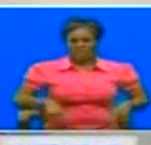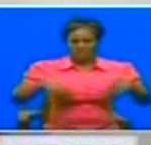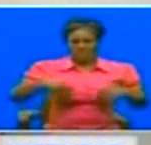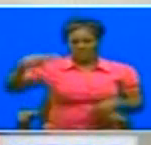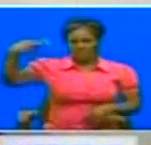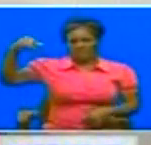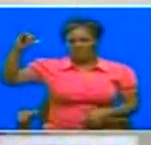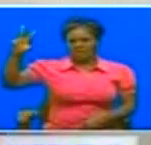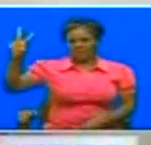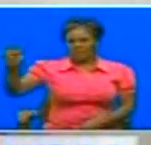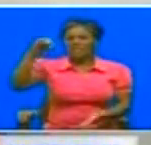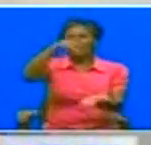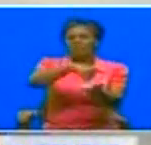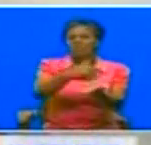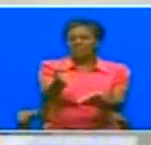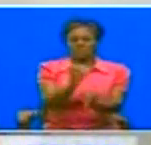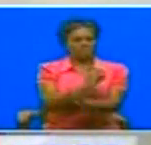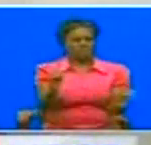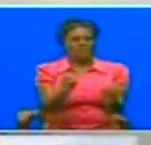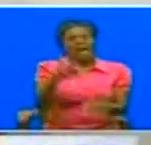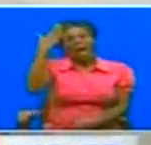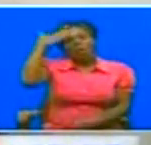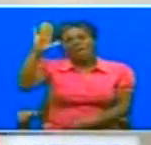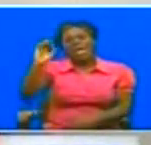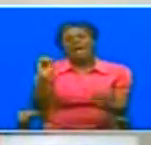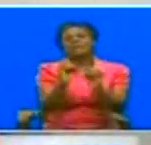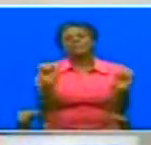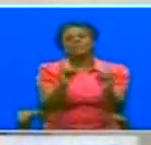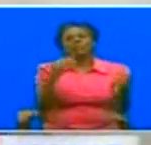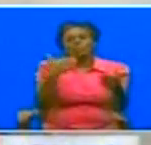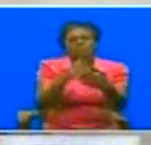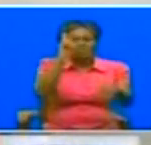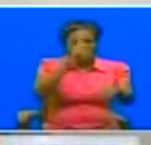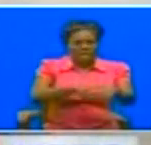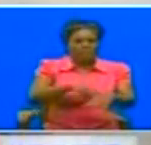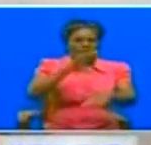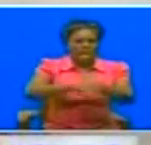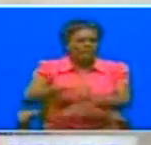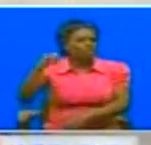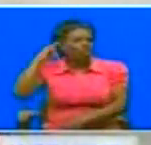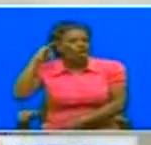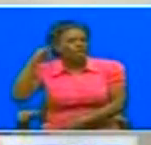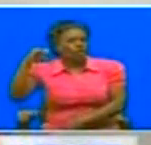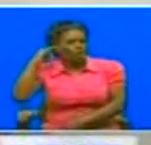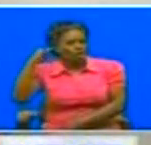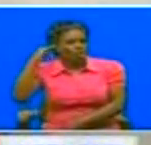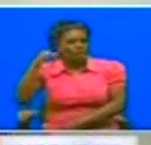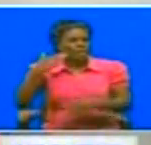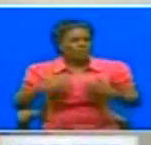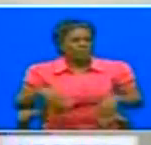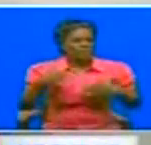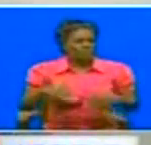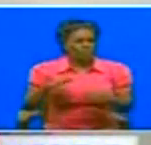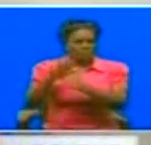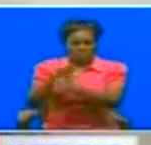key stakeholders were not involved. So we were not even aware what's going on until we start getting calls from agitated people living with HIV being